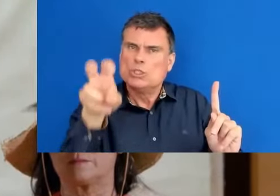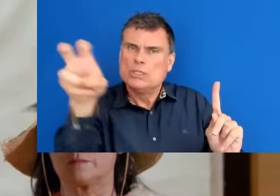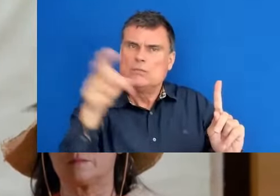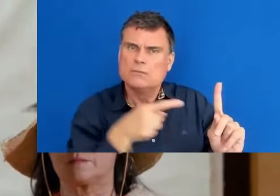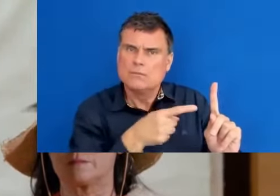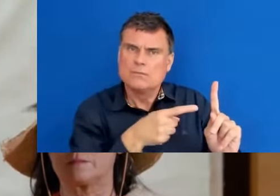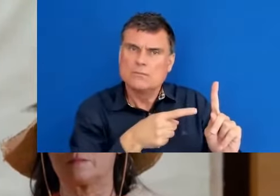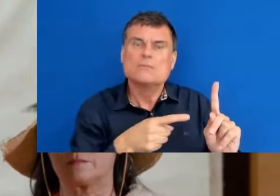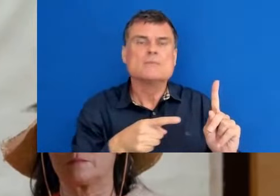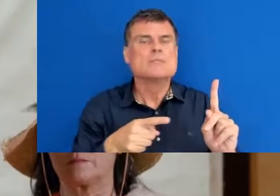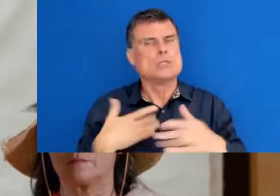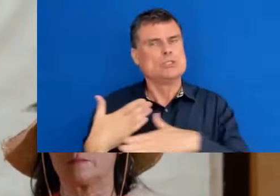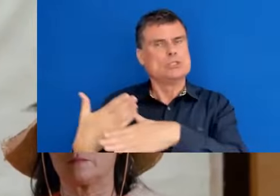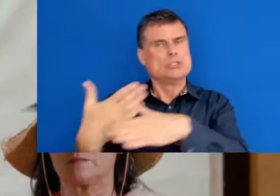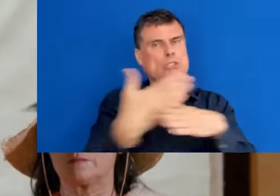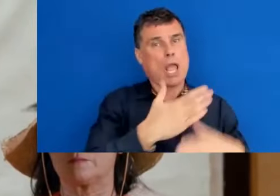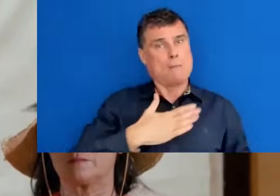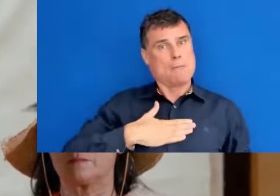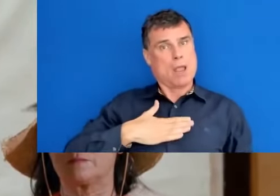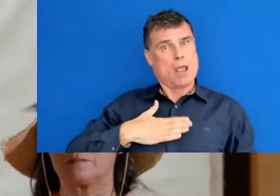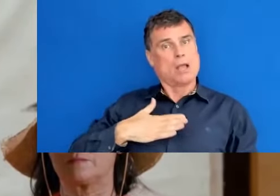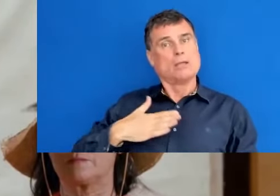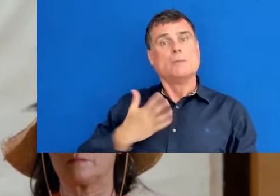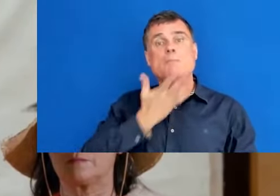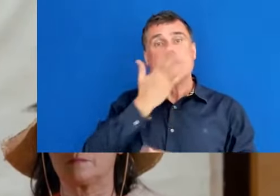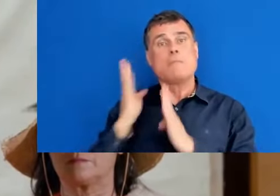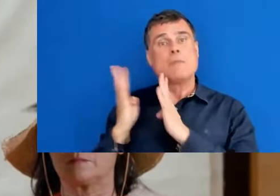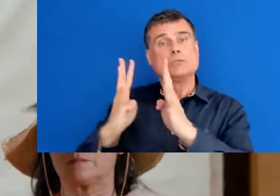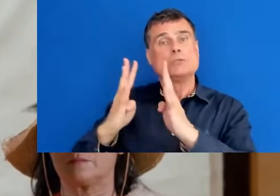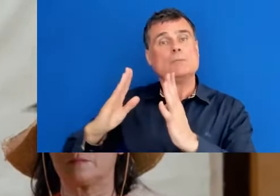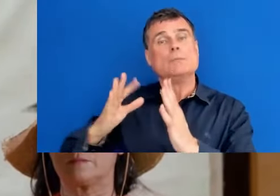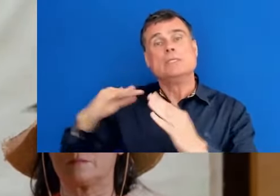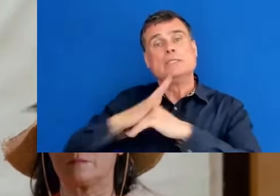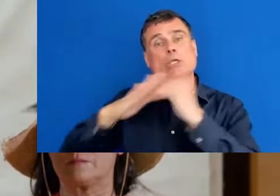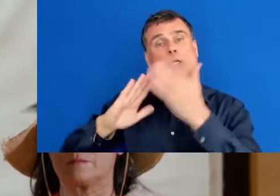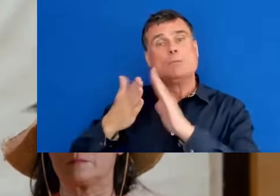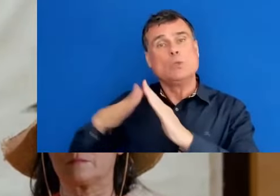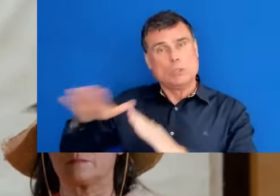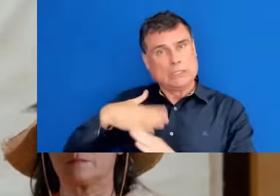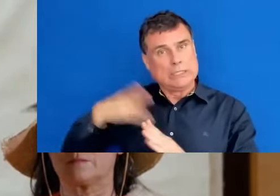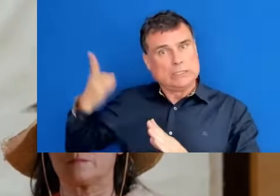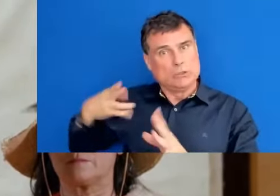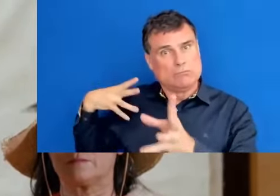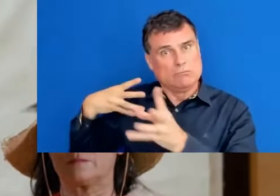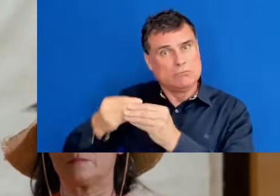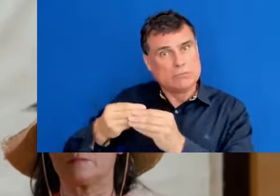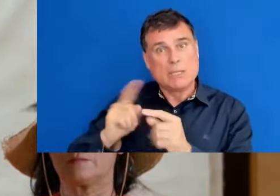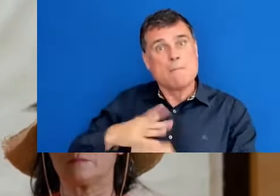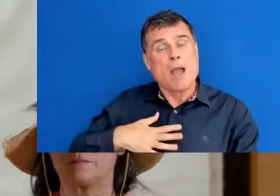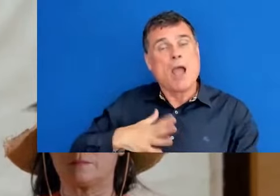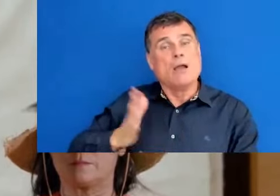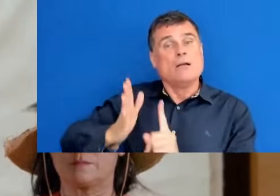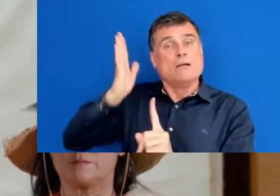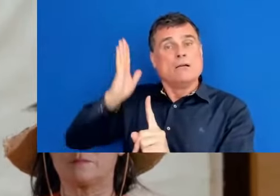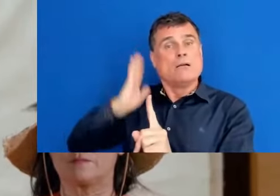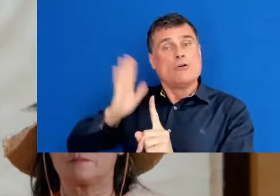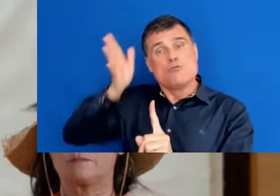of our history. In Musqueam, my family, my great-grandfather, Manette,